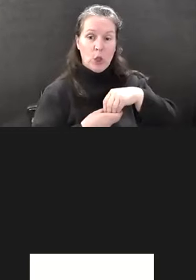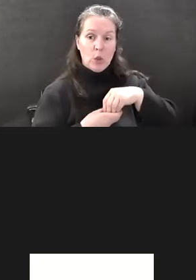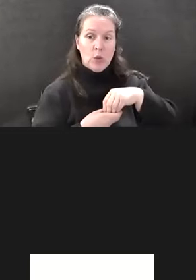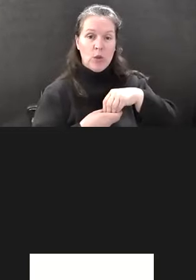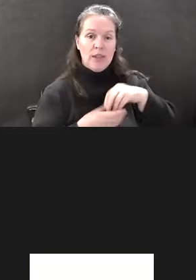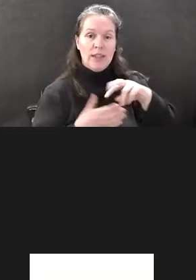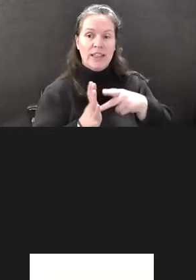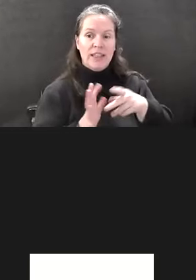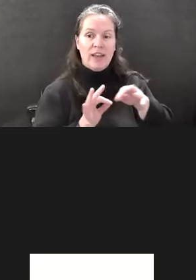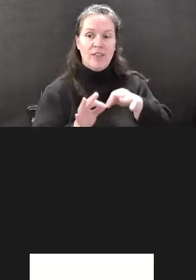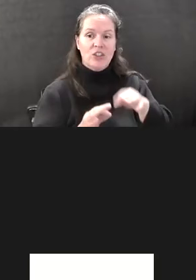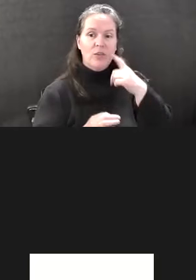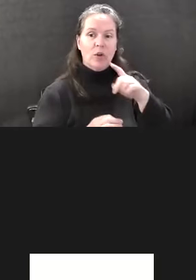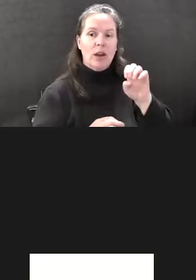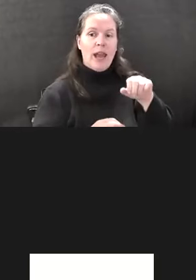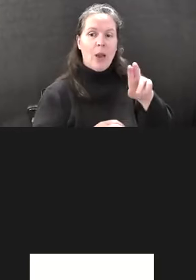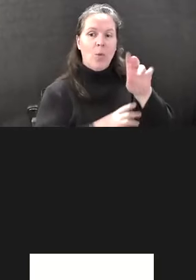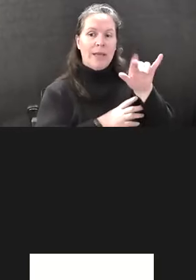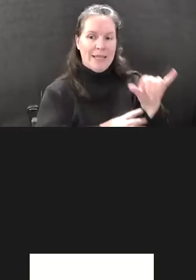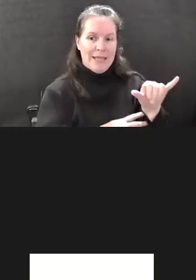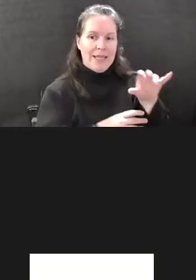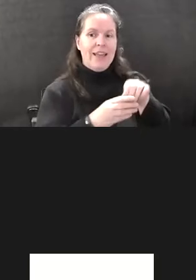in this section as well?